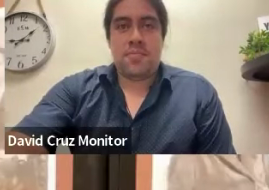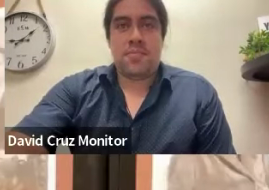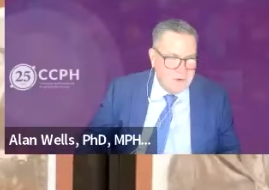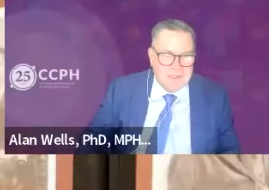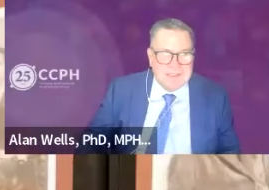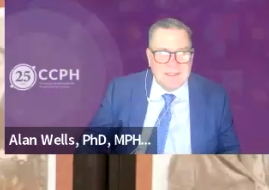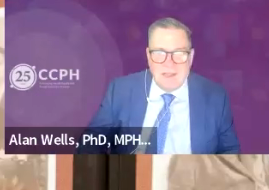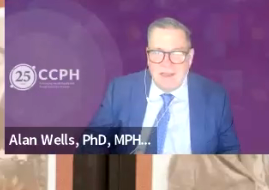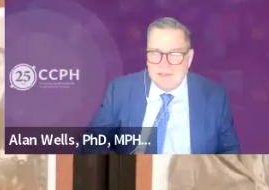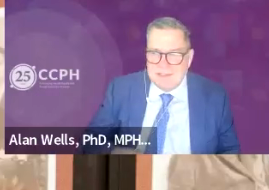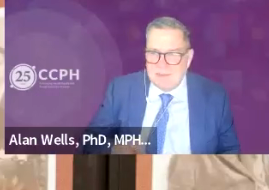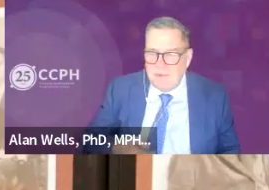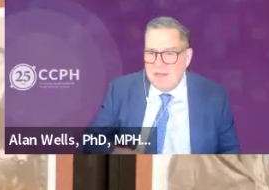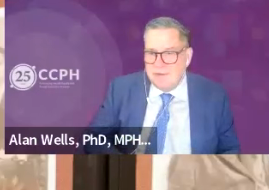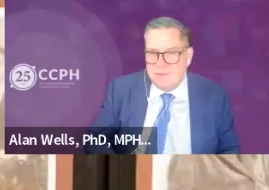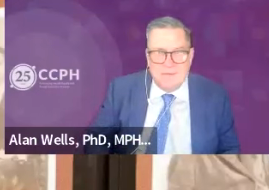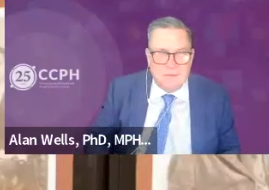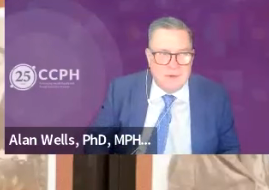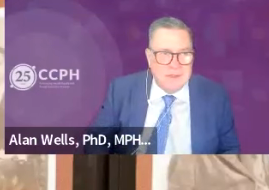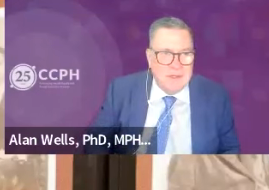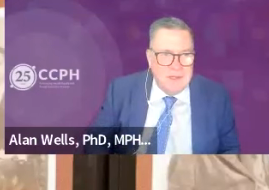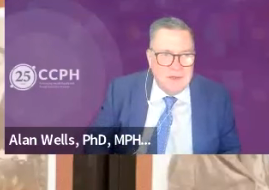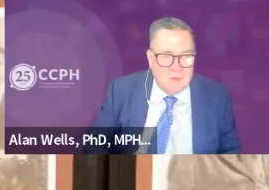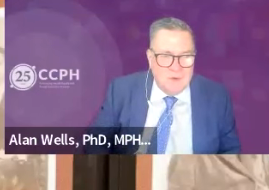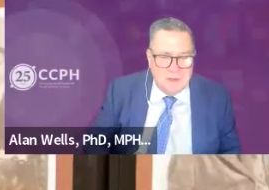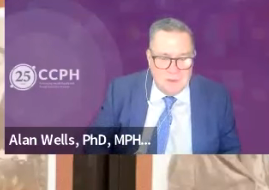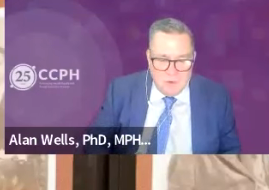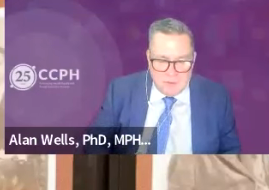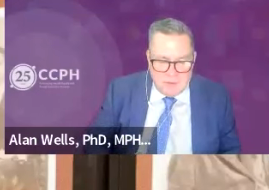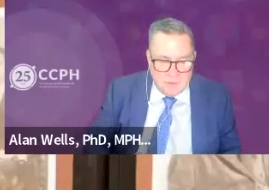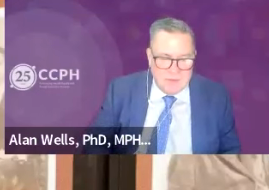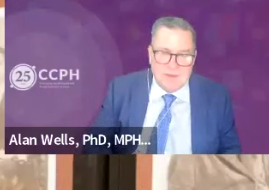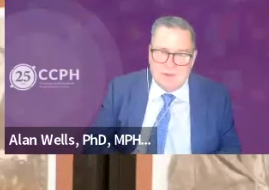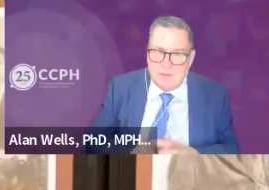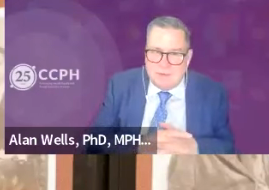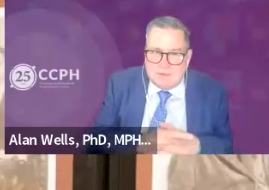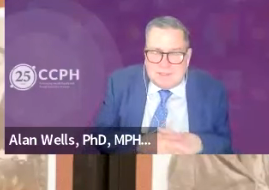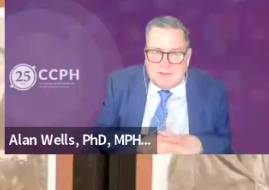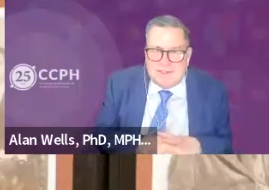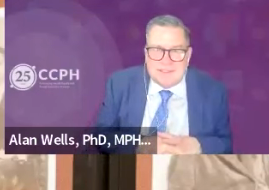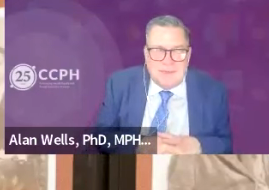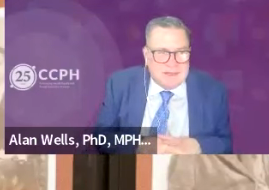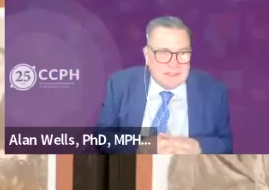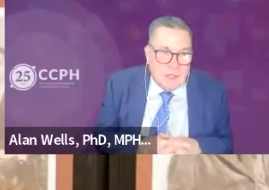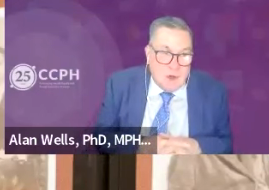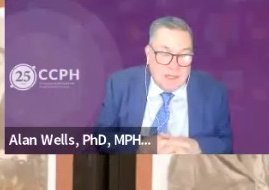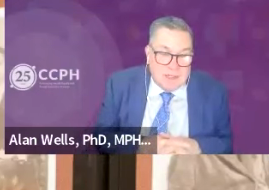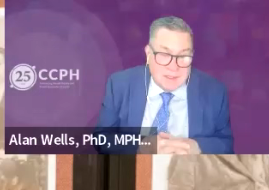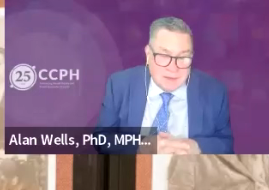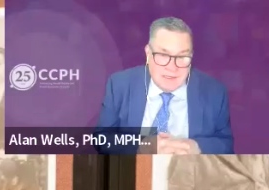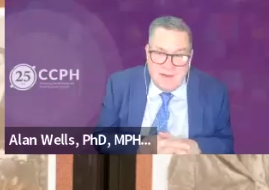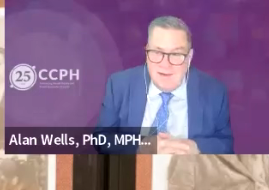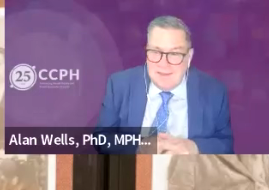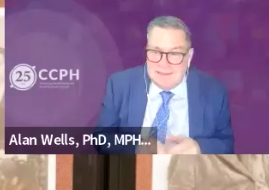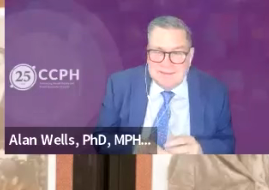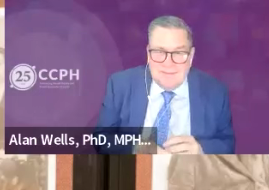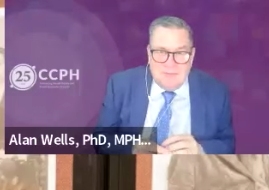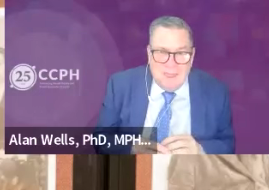Thank you very much. And just a reminder to everyone, when working with the interpreters, let's speak slow and